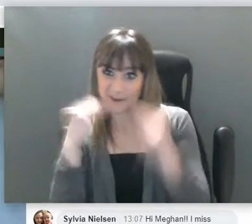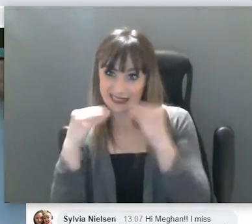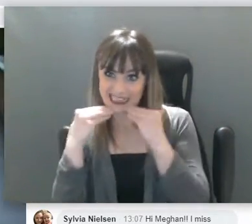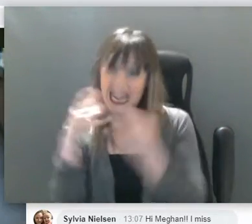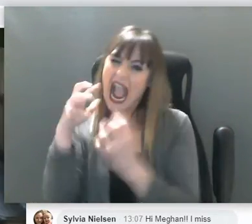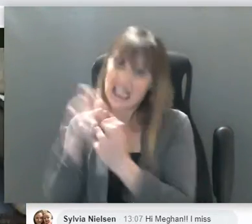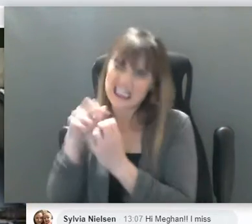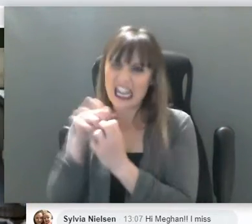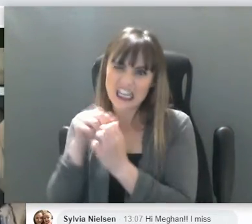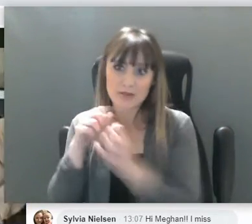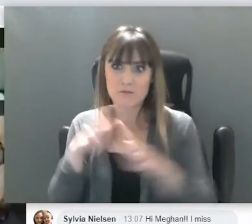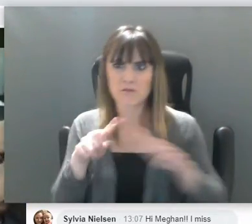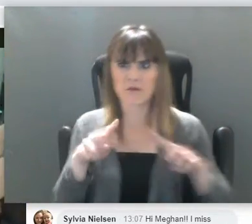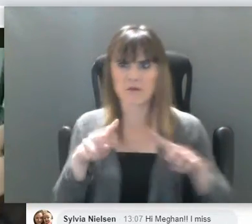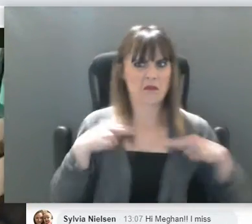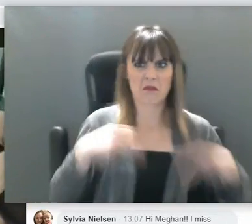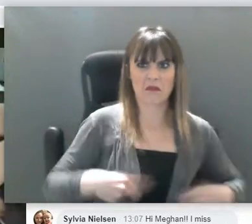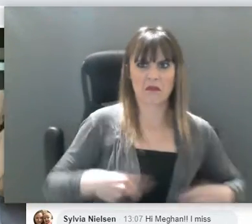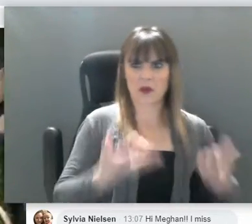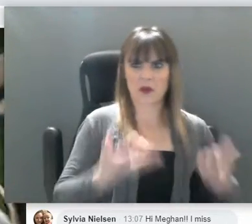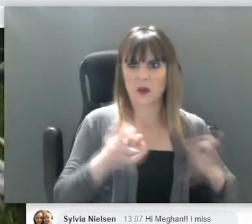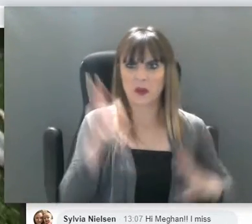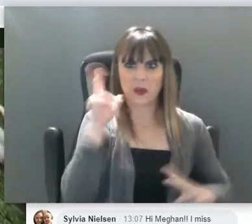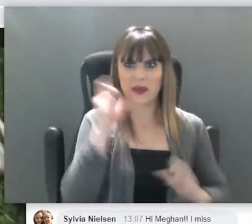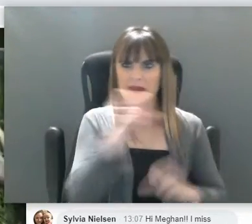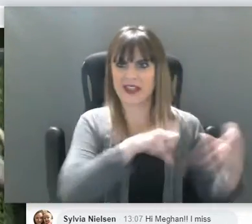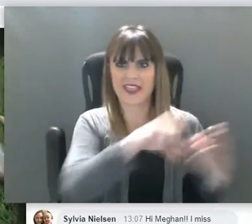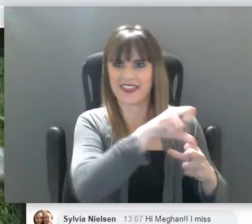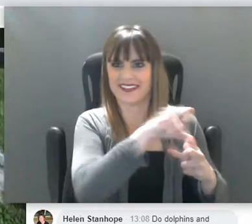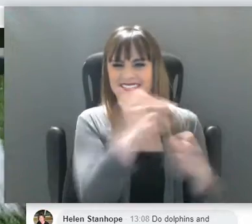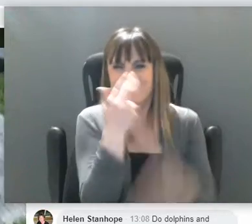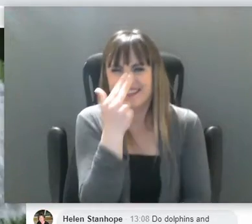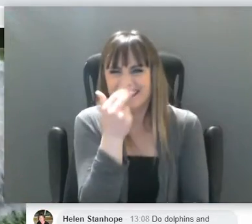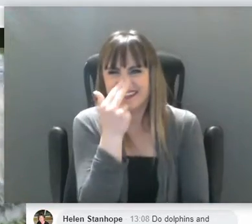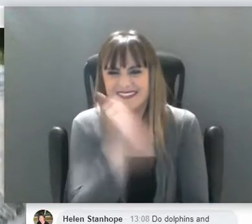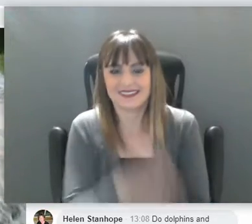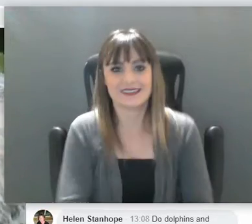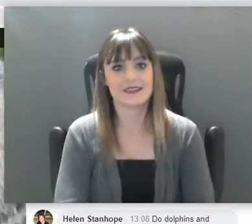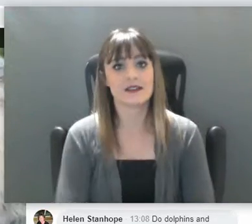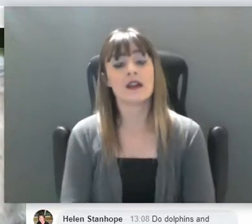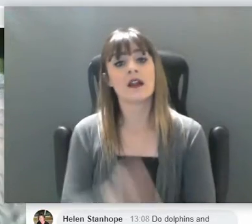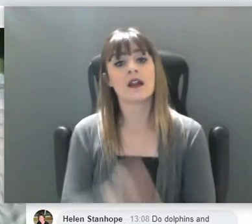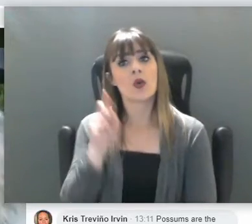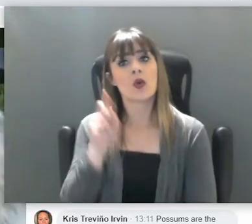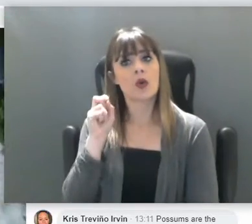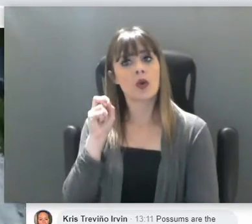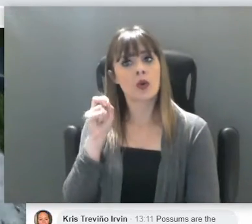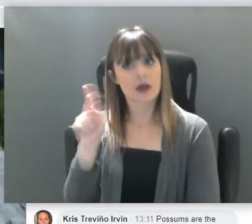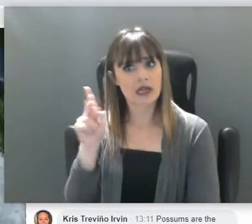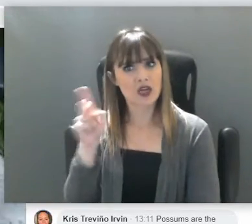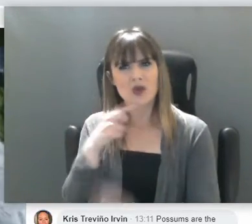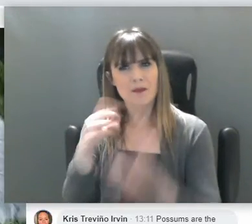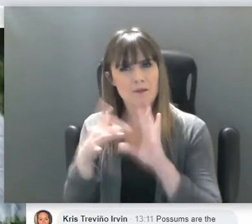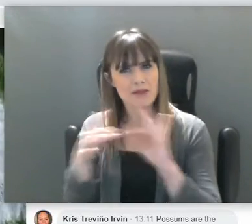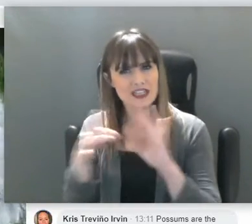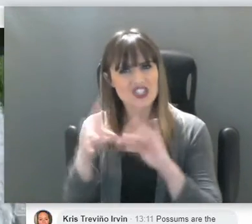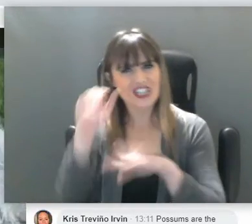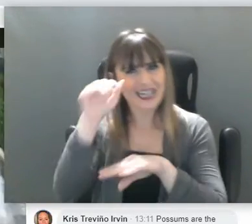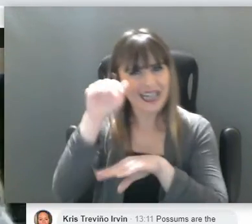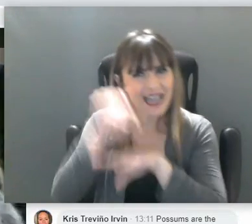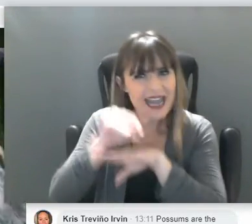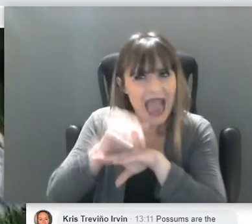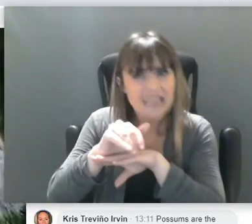Is it cute? Okay, so let's talk about their eyesight in the daytime. You talked about they do a lot of nighttime and those whiskers help. Mm-hmm. How's